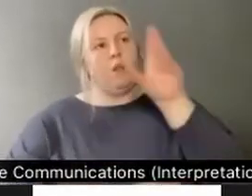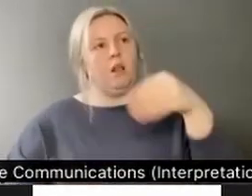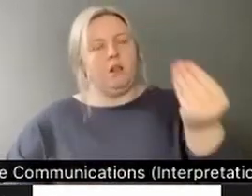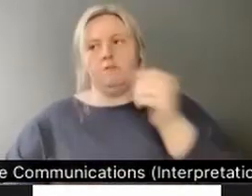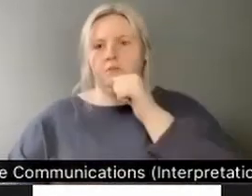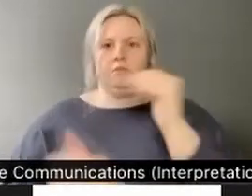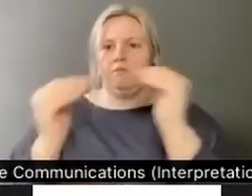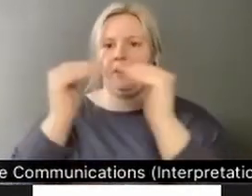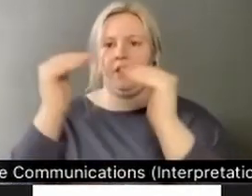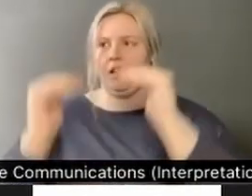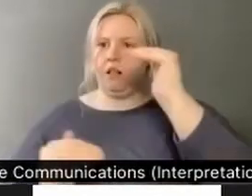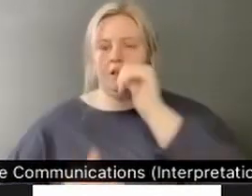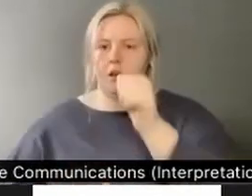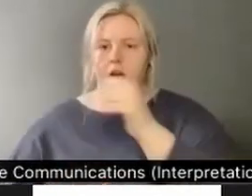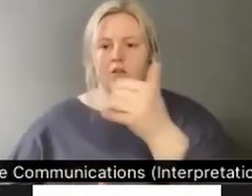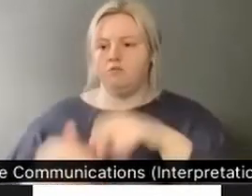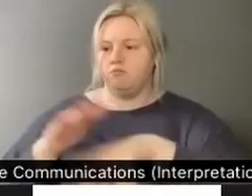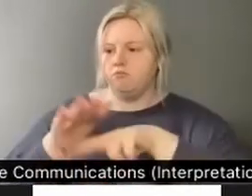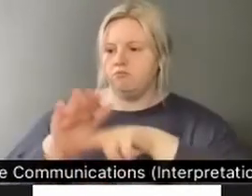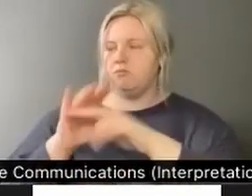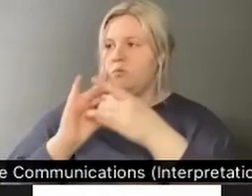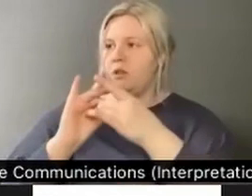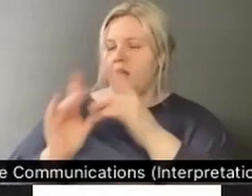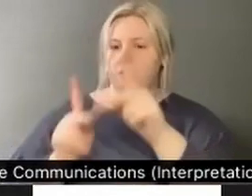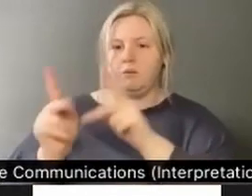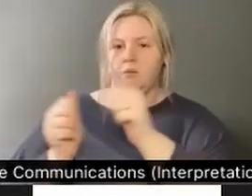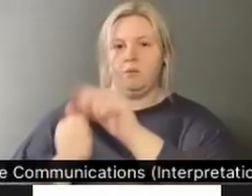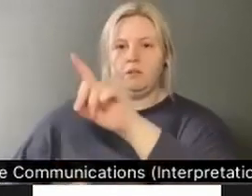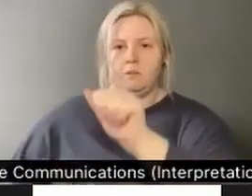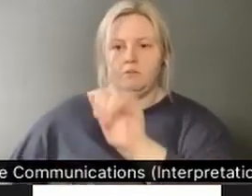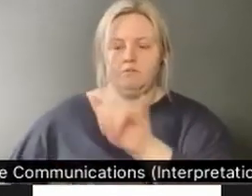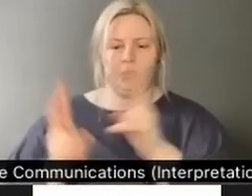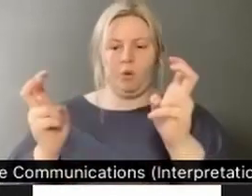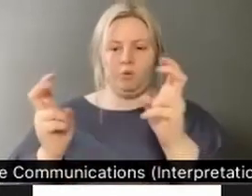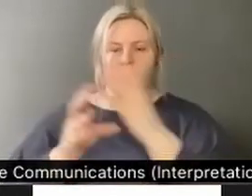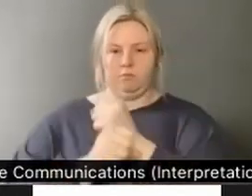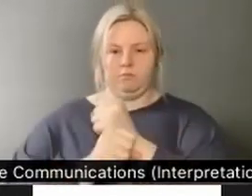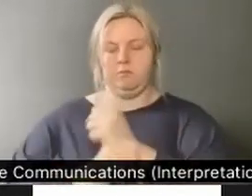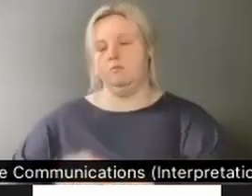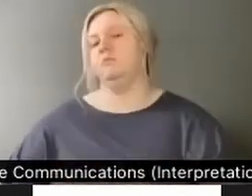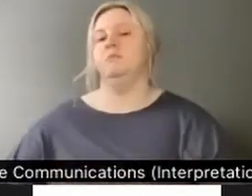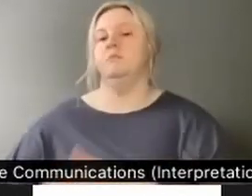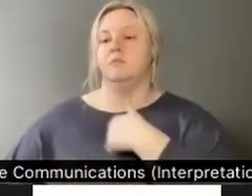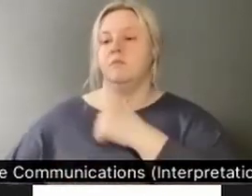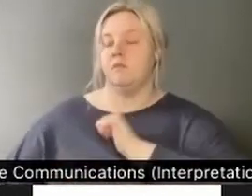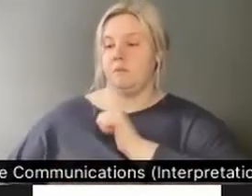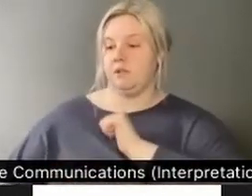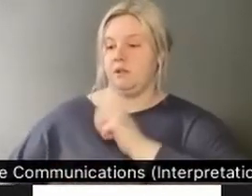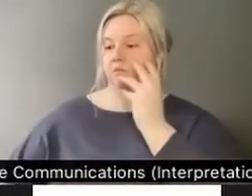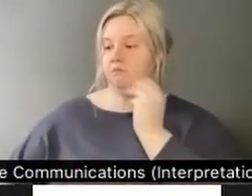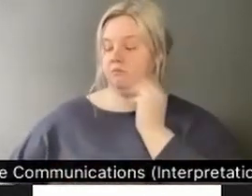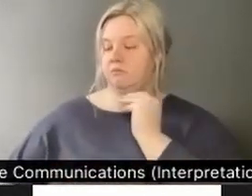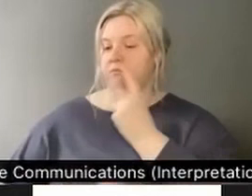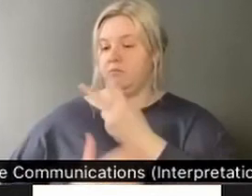and discrimination toward protected classes. End quote. As someone who has long been aware of both the prevalence and